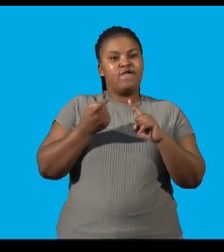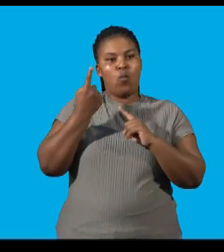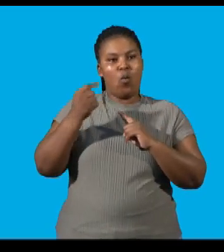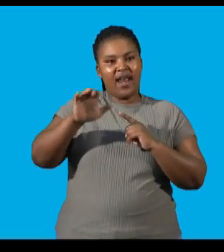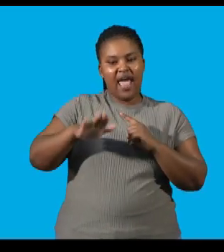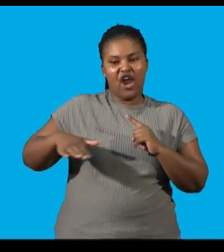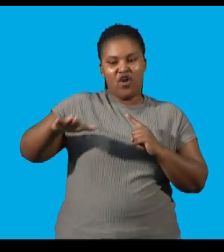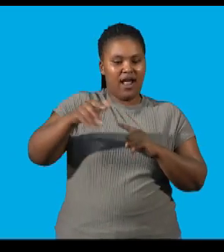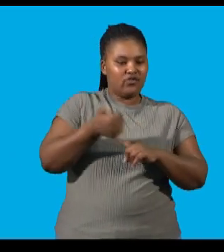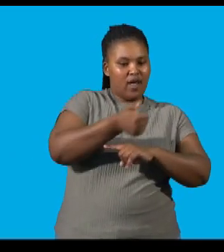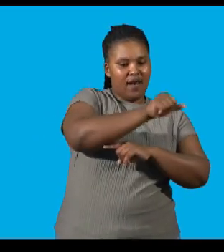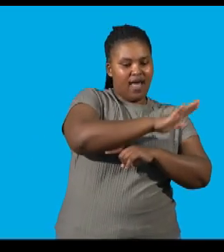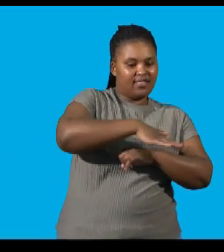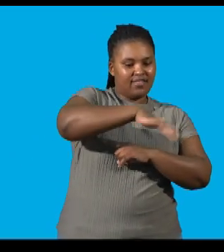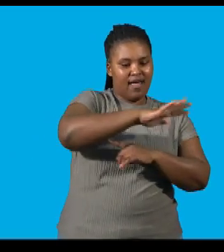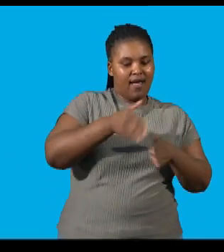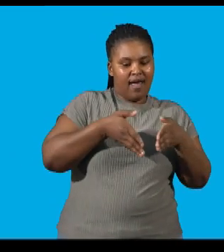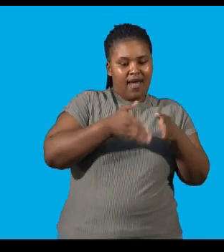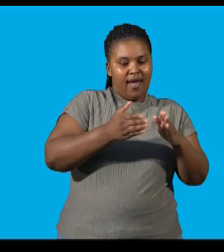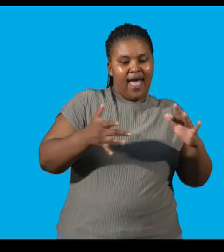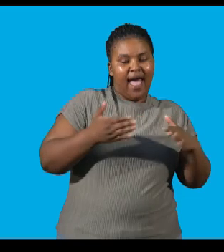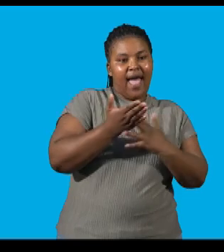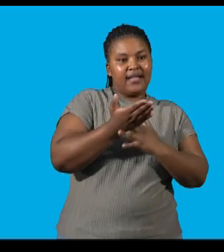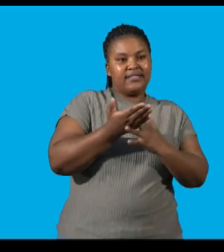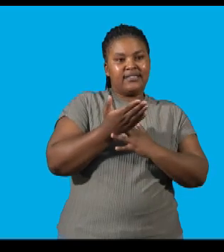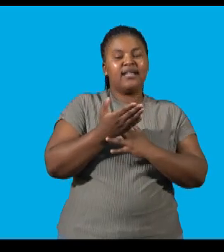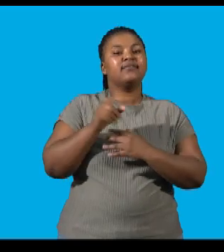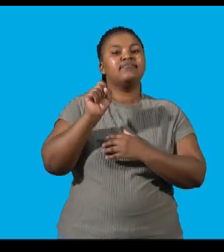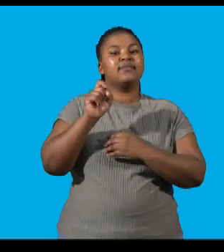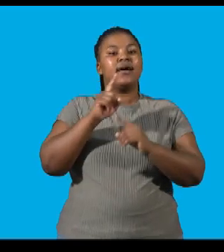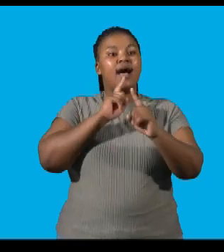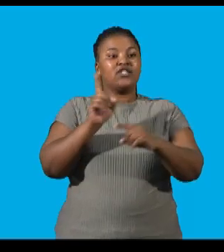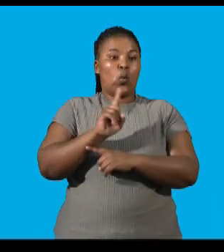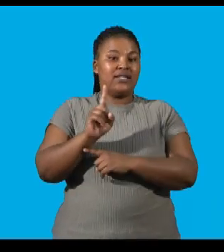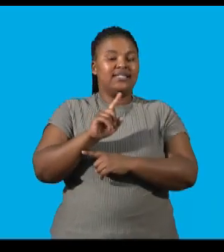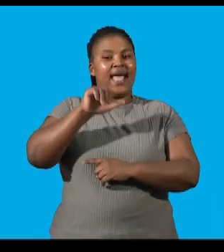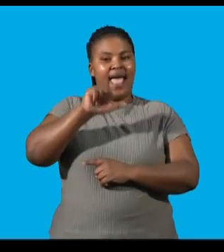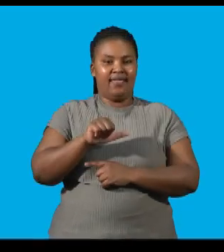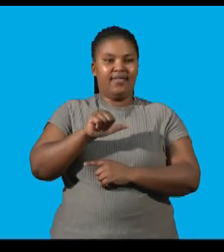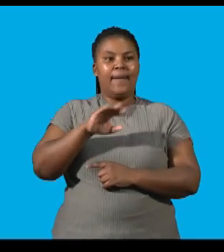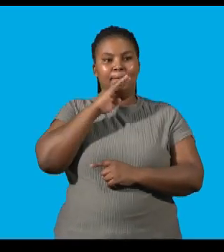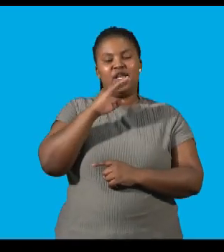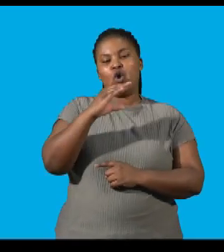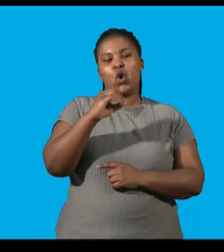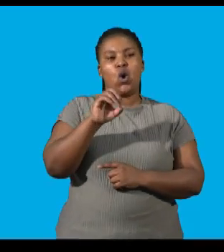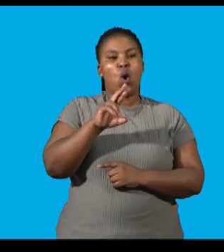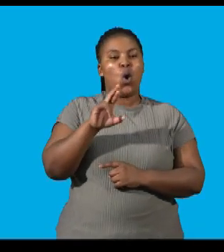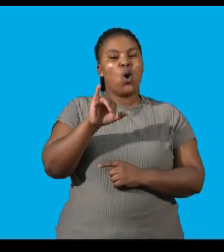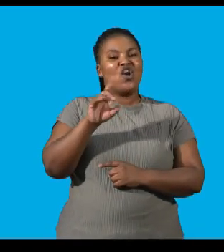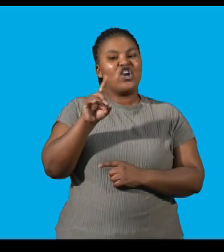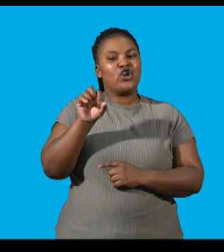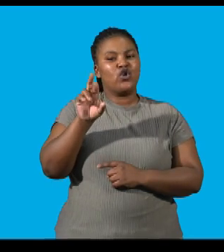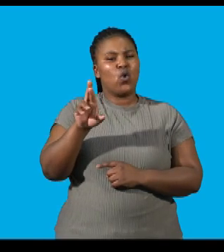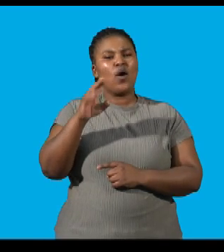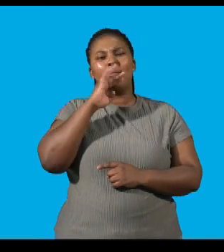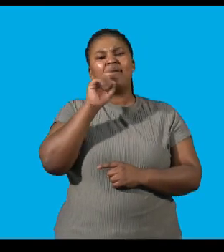from one area to another. That is, our answer will be It's a corridor. So this